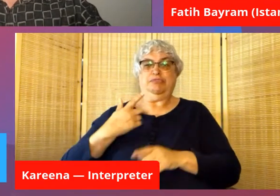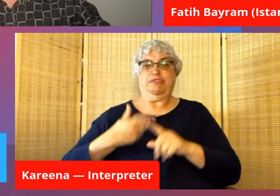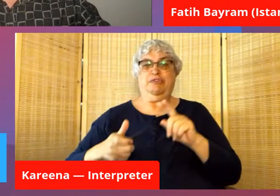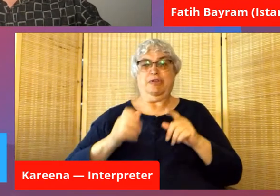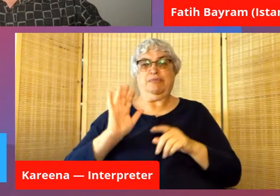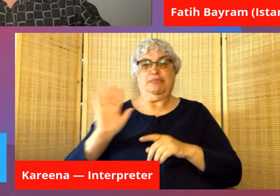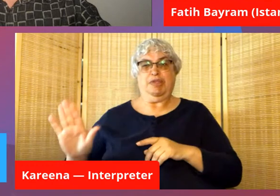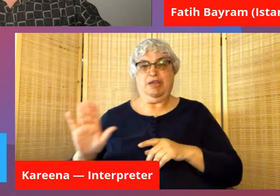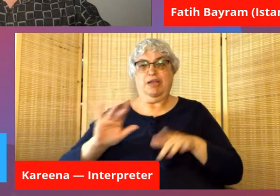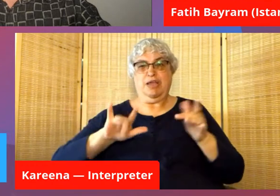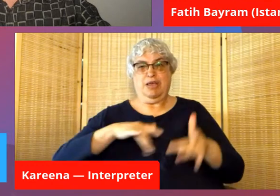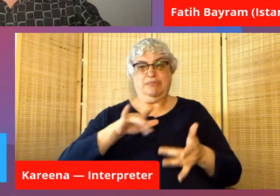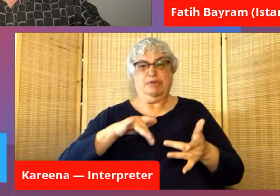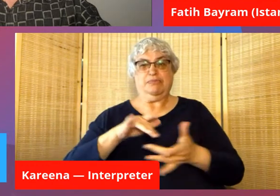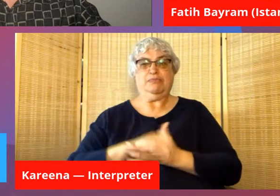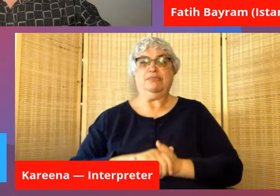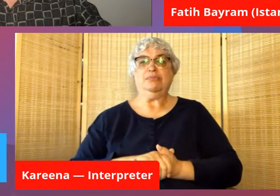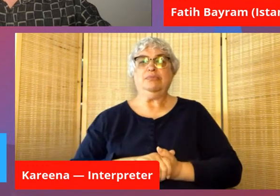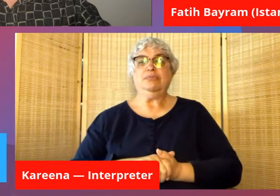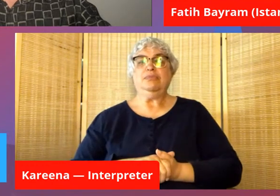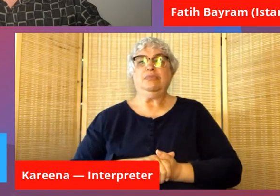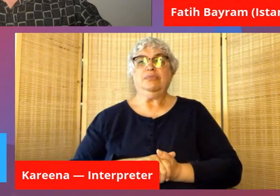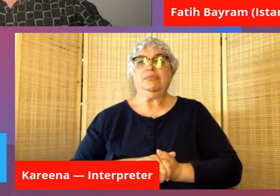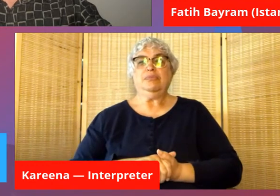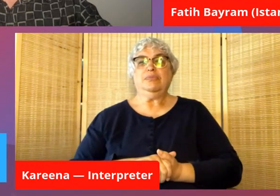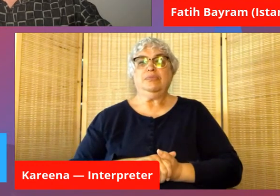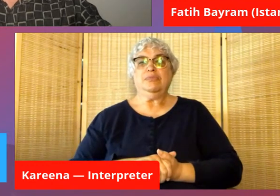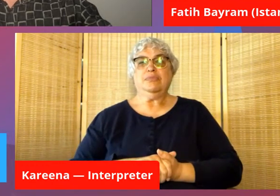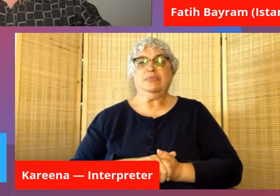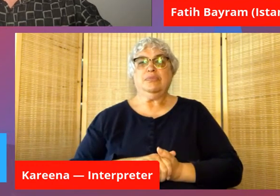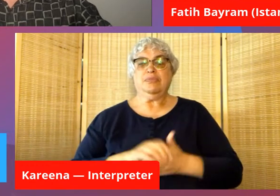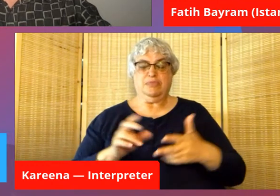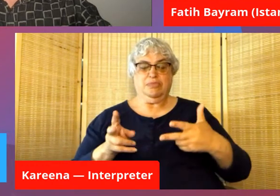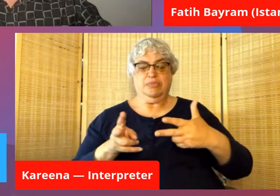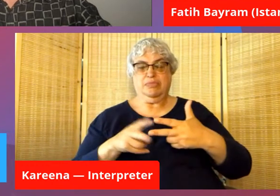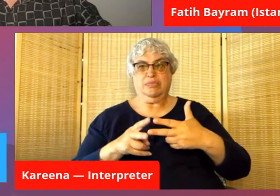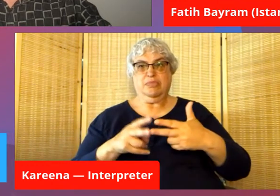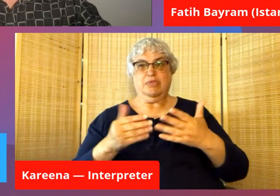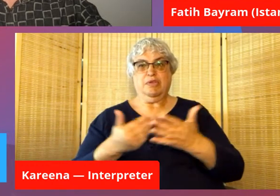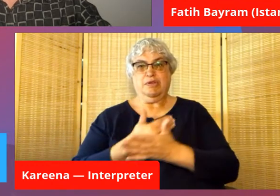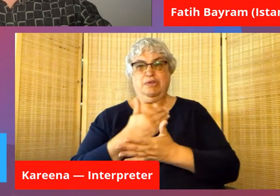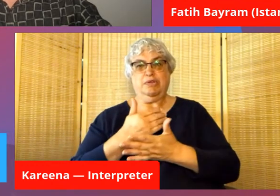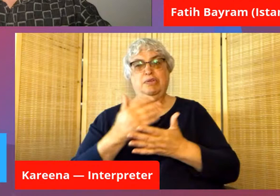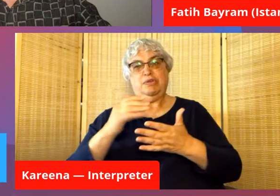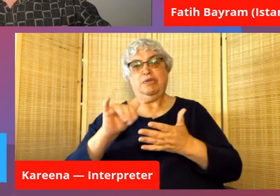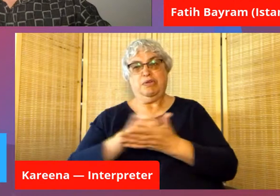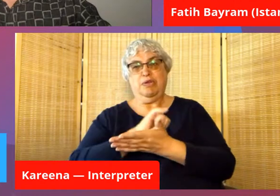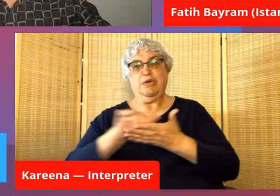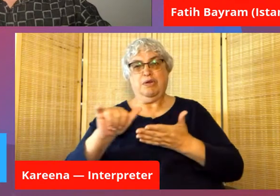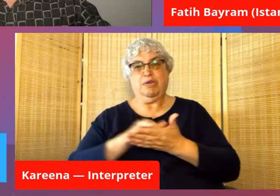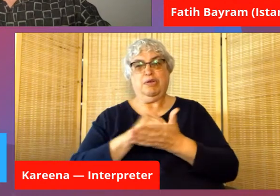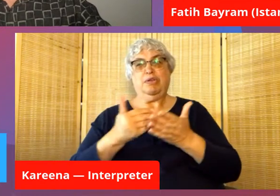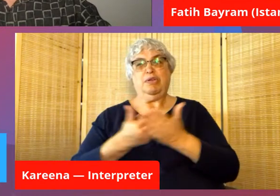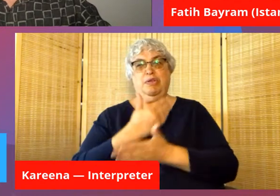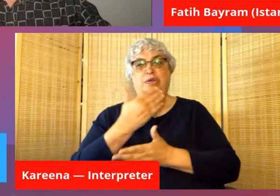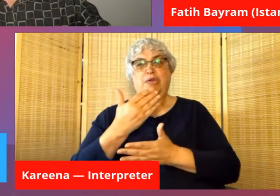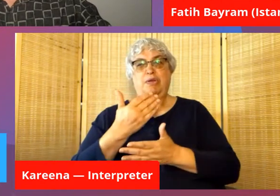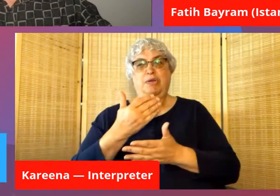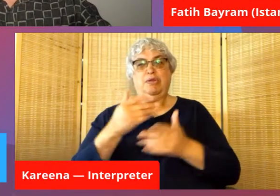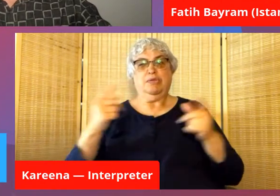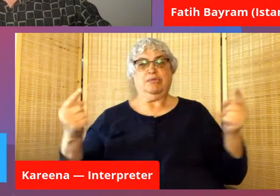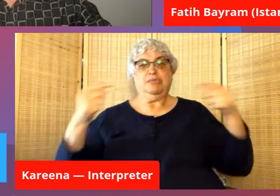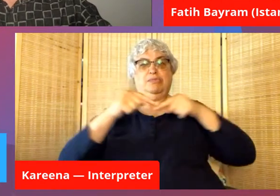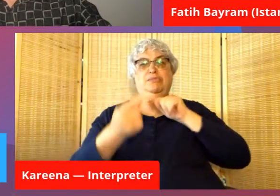album. Now, they see New York as their new home, which we can say crossroads